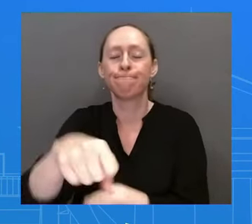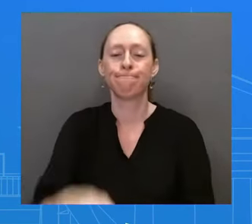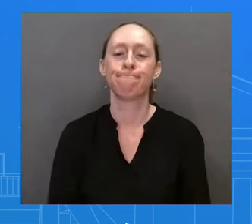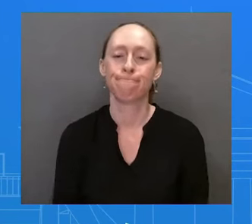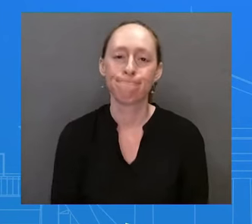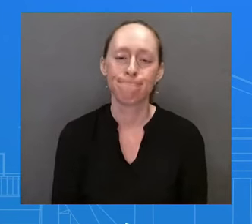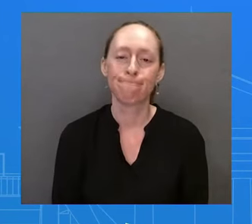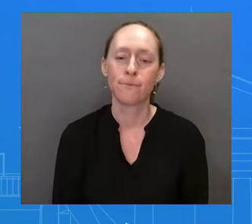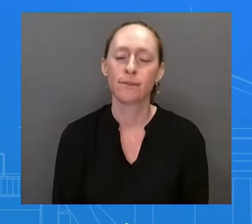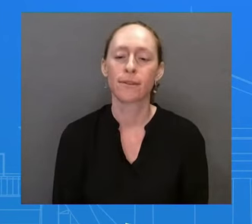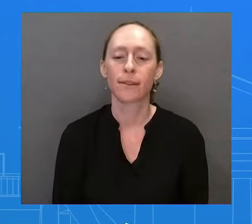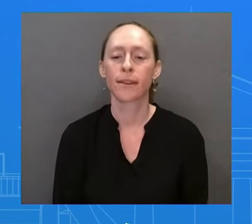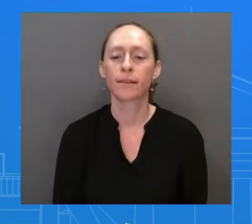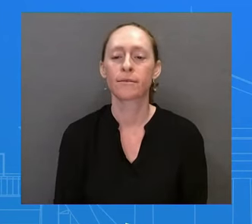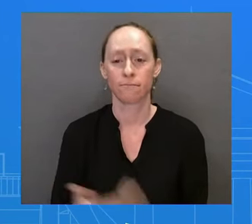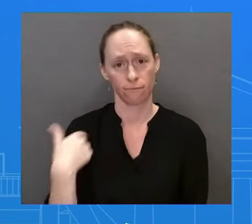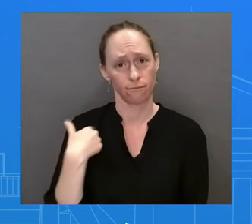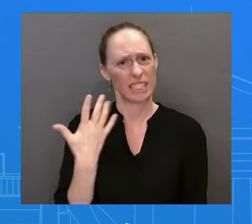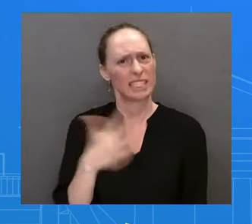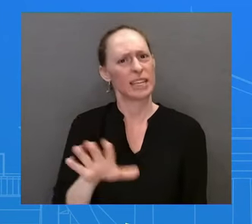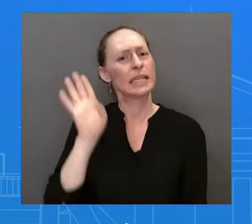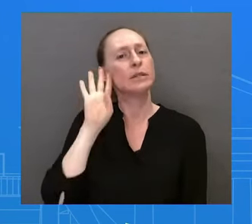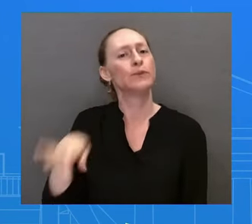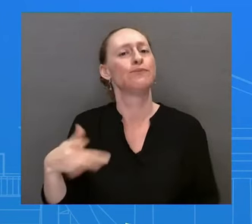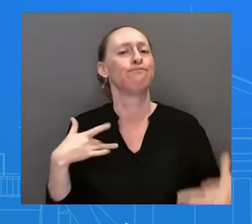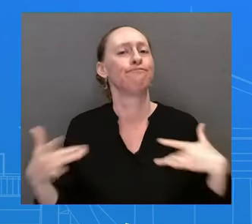some steps to try to mitigate